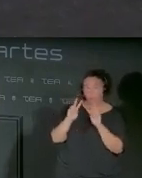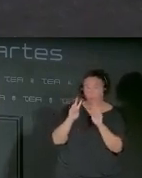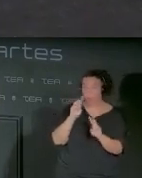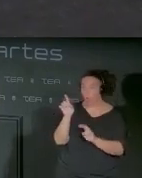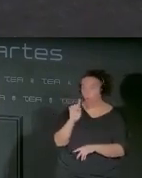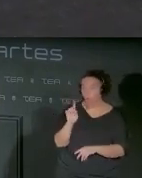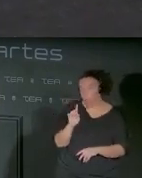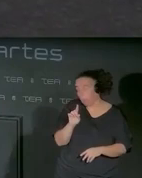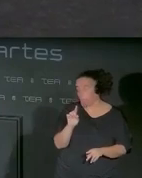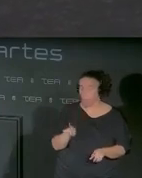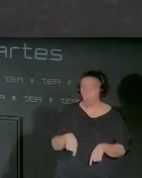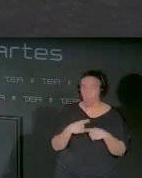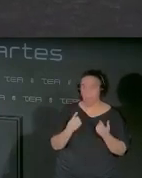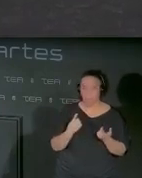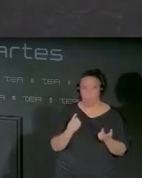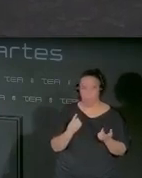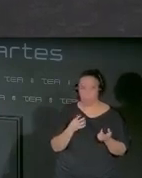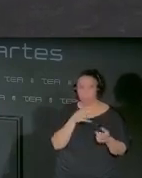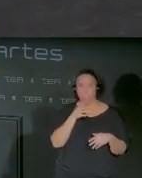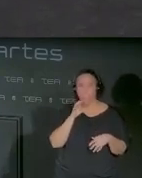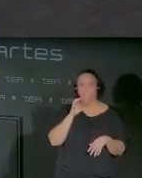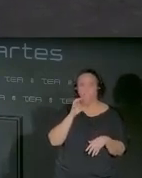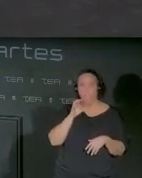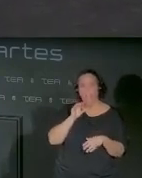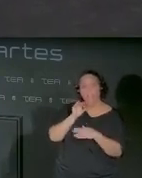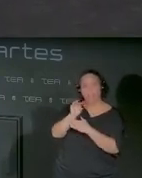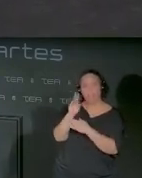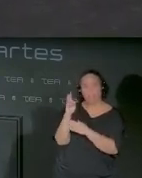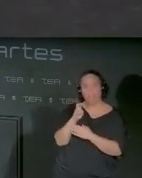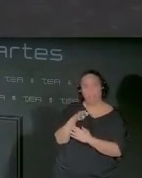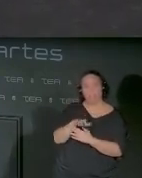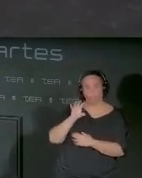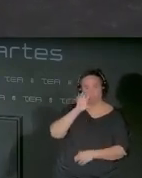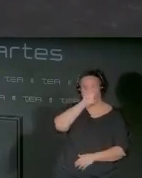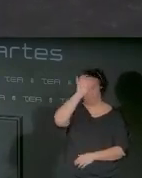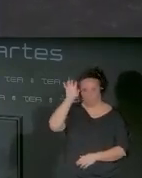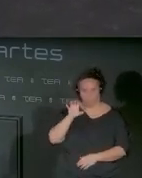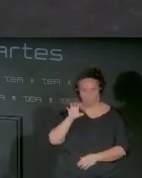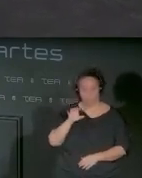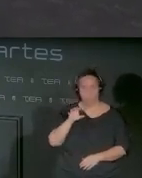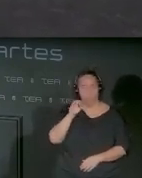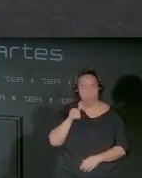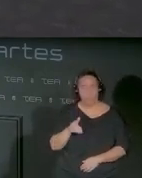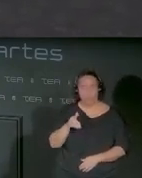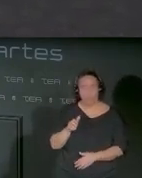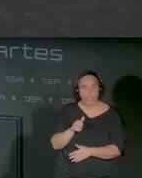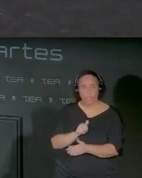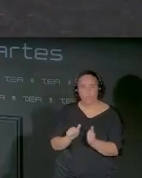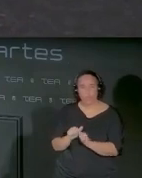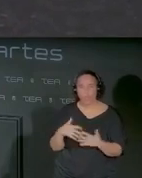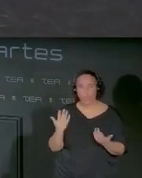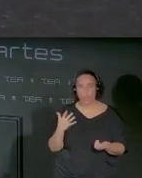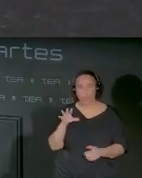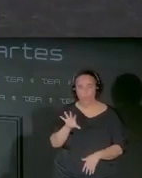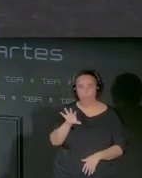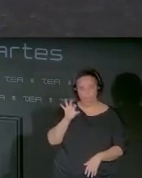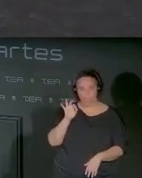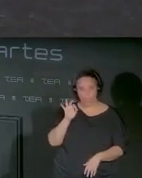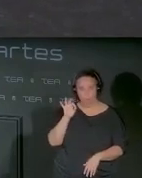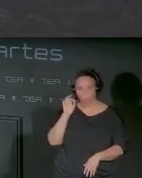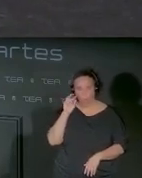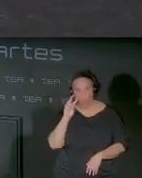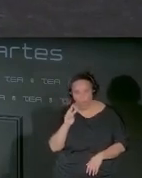games, of watching those movies. It's very similar to the movie industry. As I said, we have contributors in the movie industry of